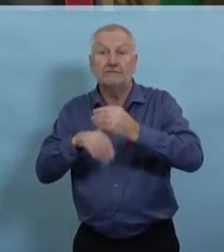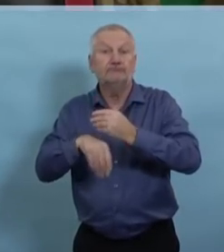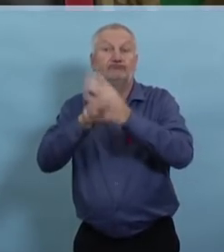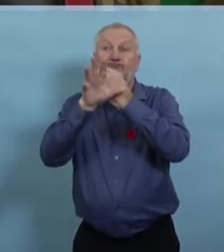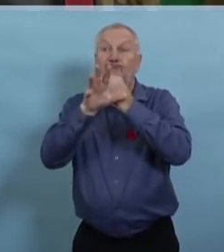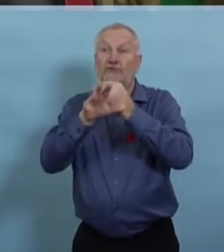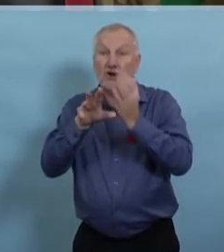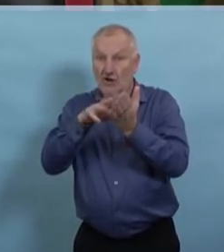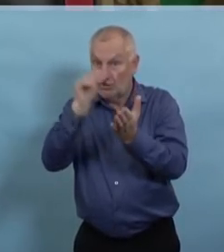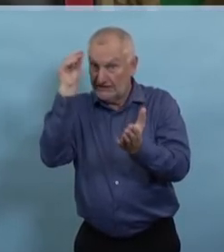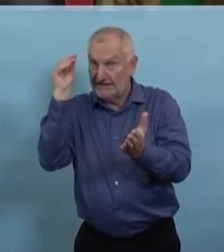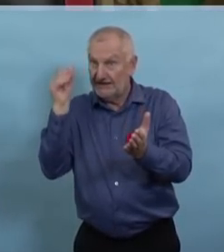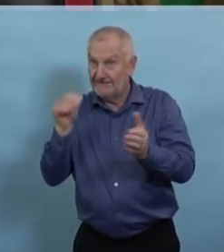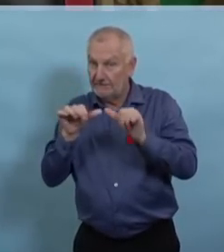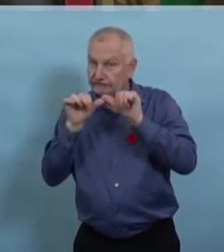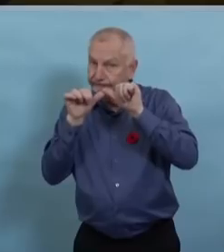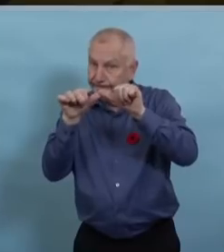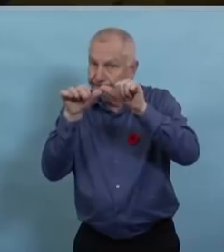year.